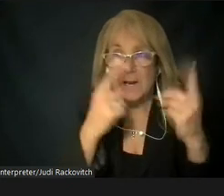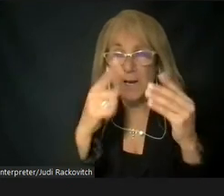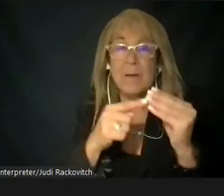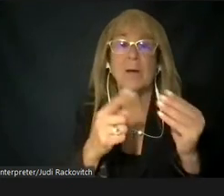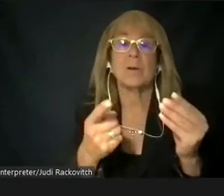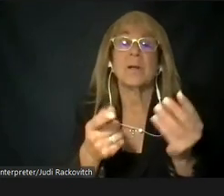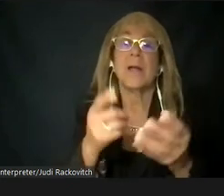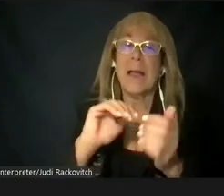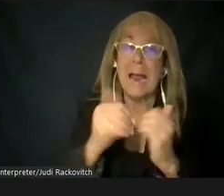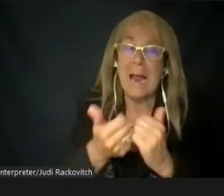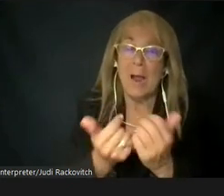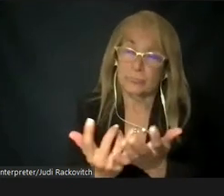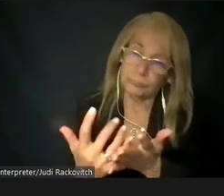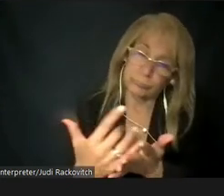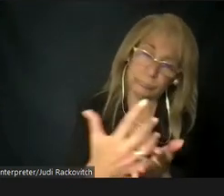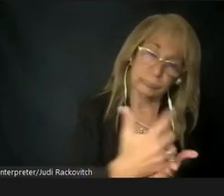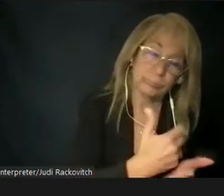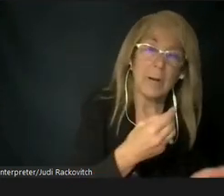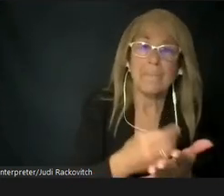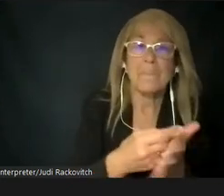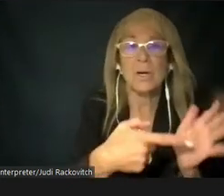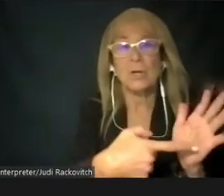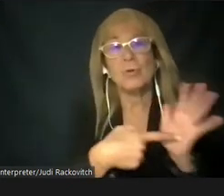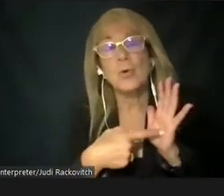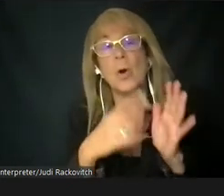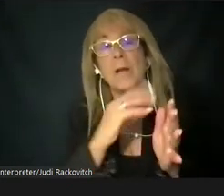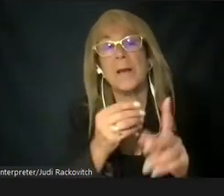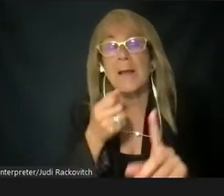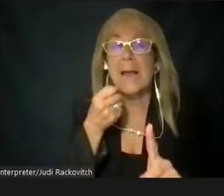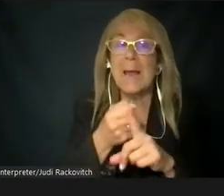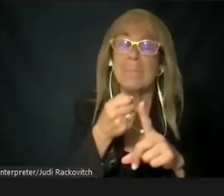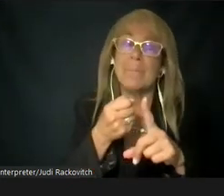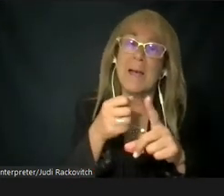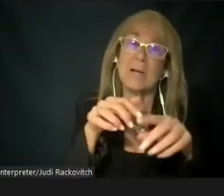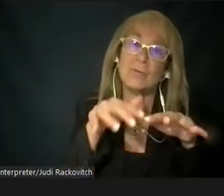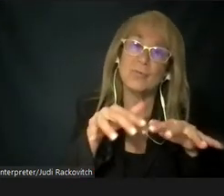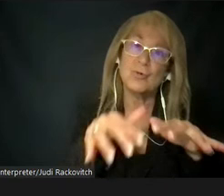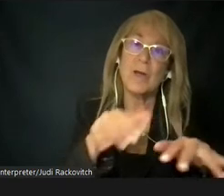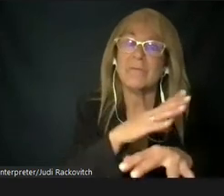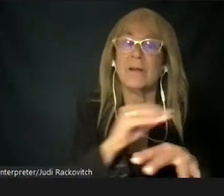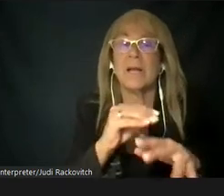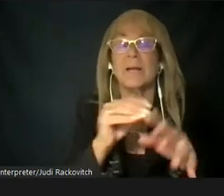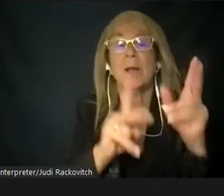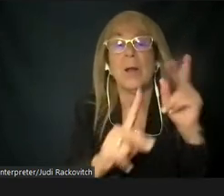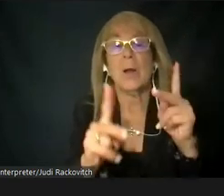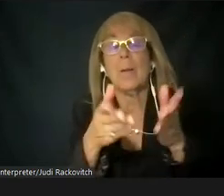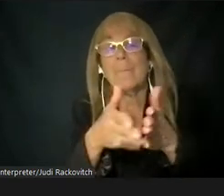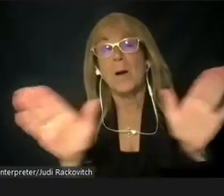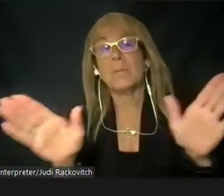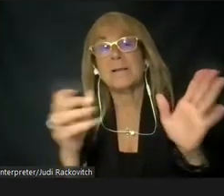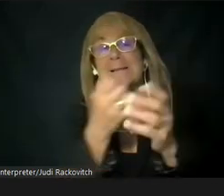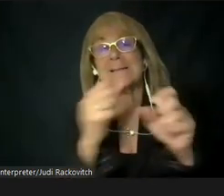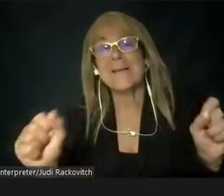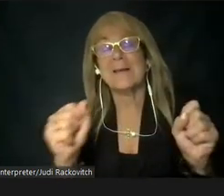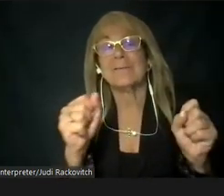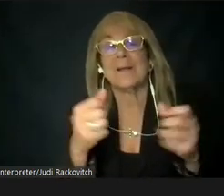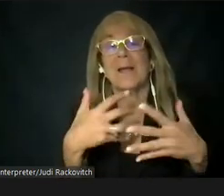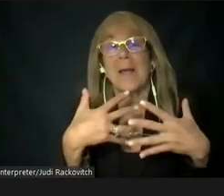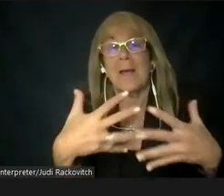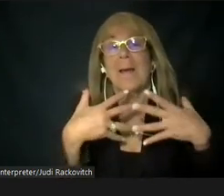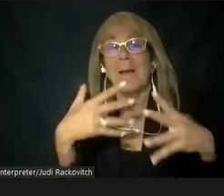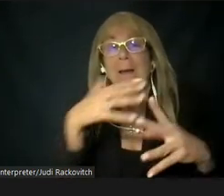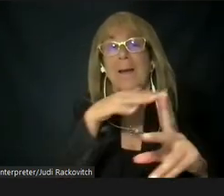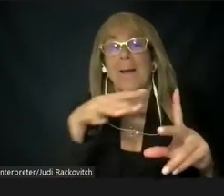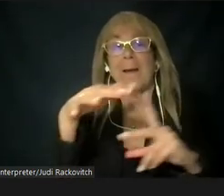revenue required, the impact on traffic patterns and volumes, public safety, air quality, among others. With respect to the toll, the